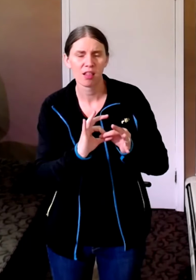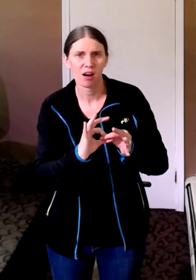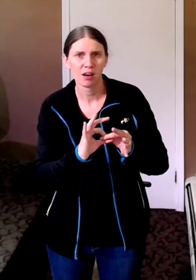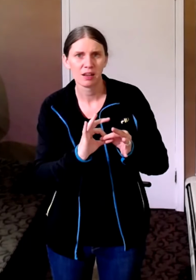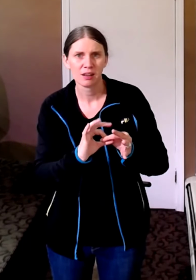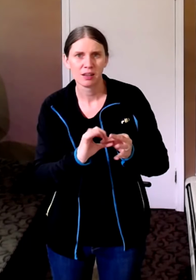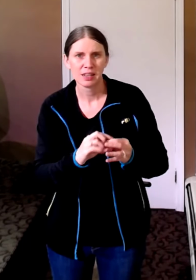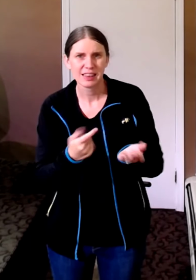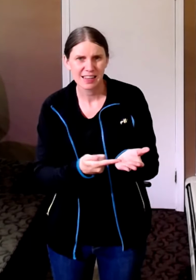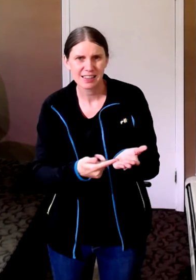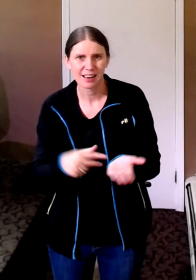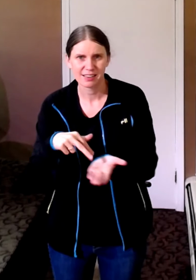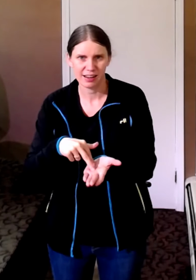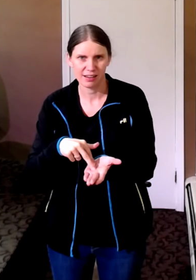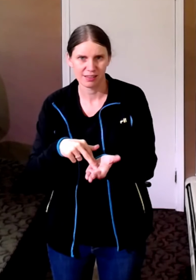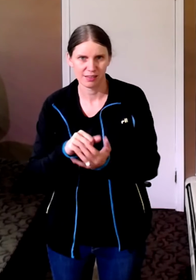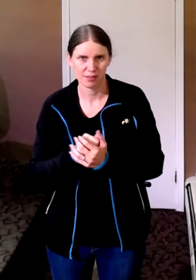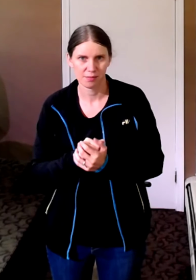I stand.